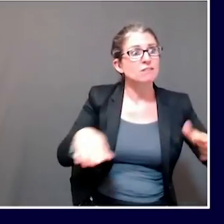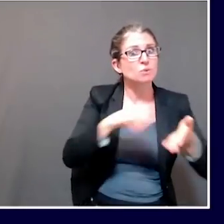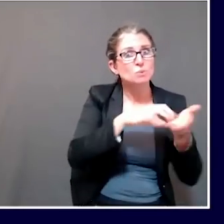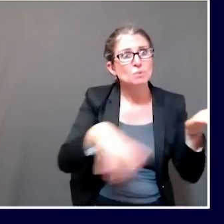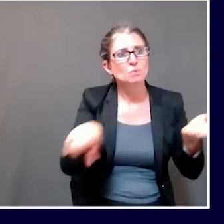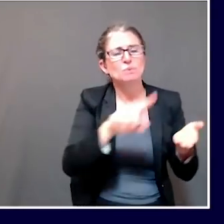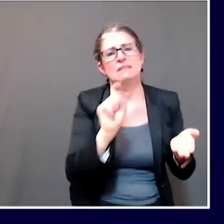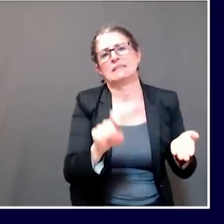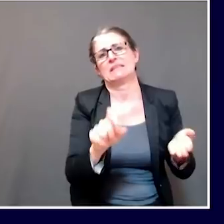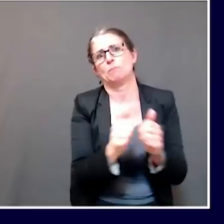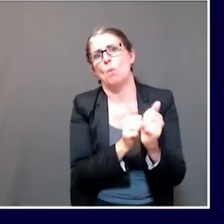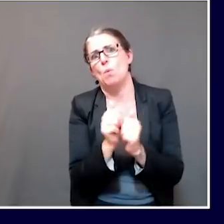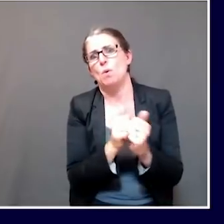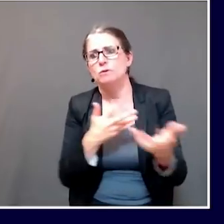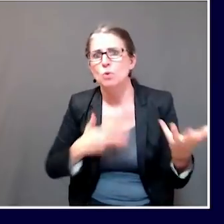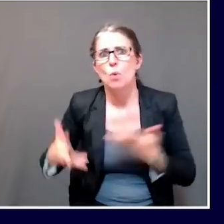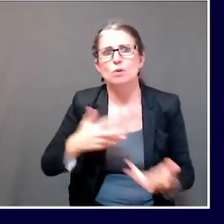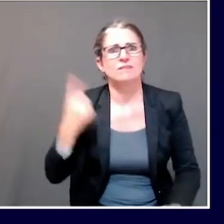bring risks with them.